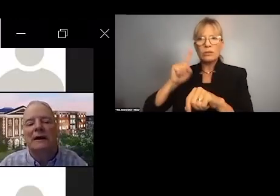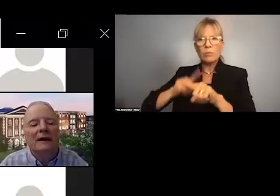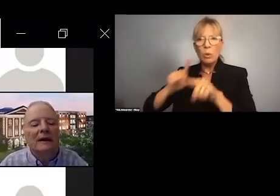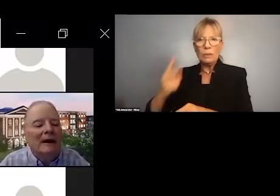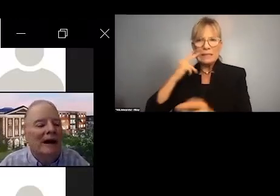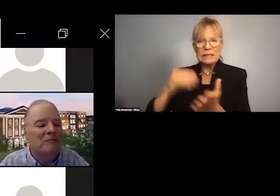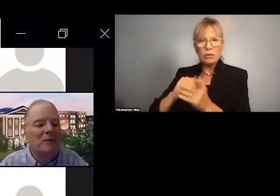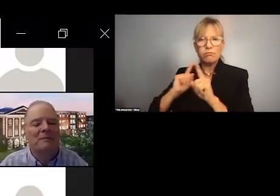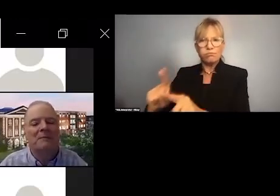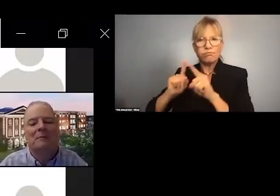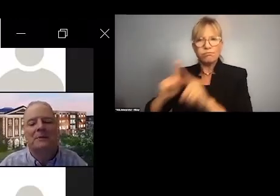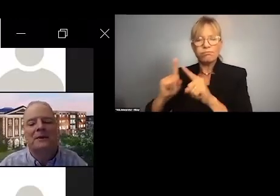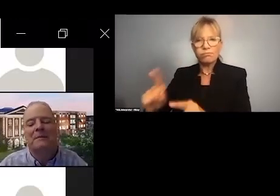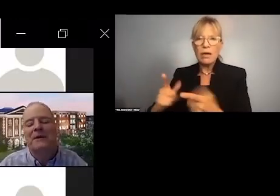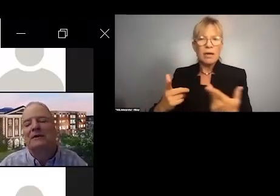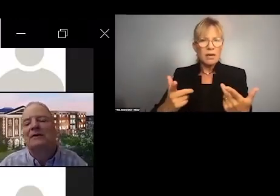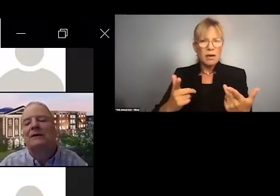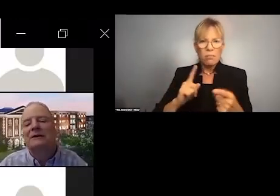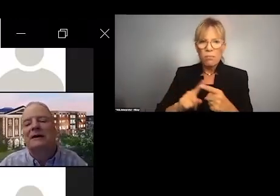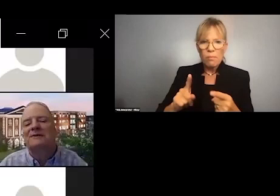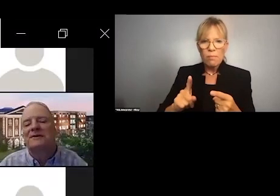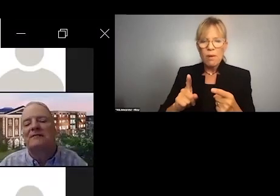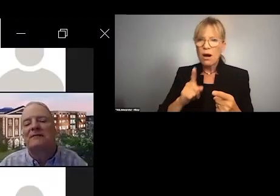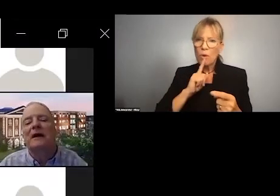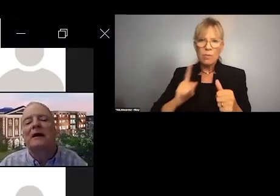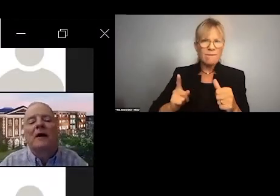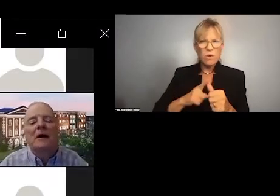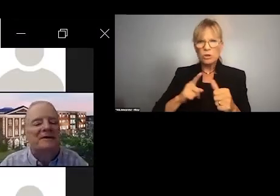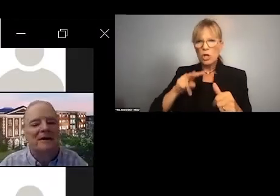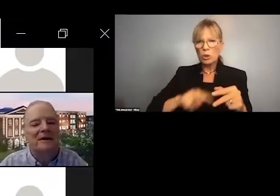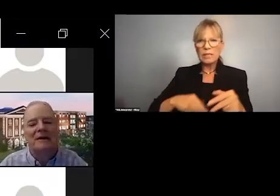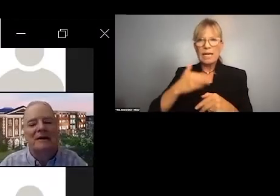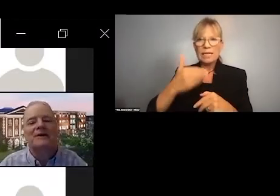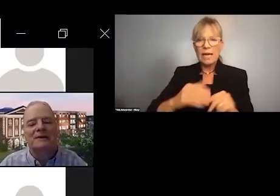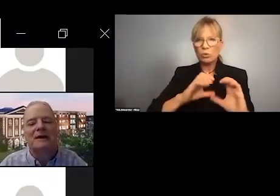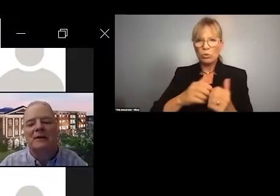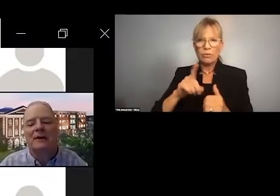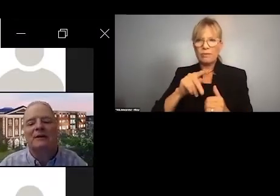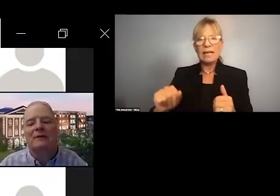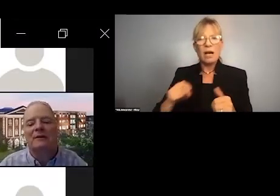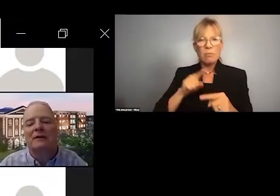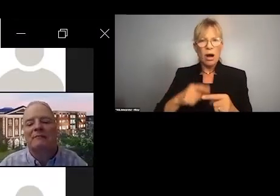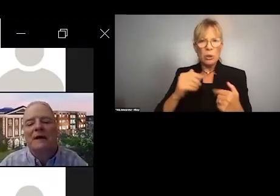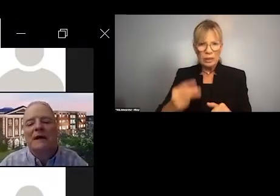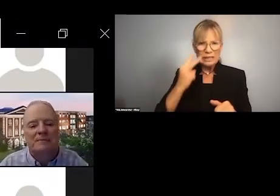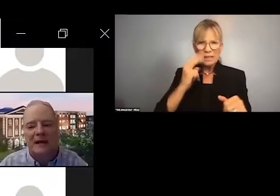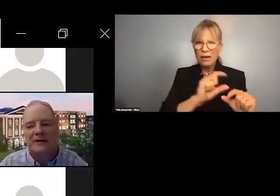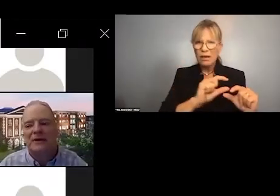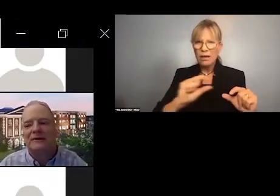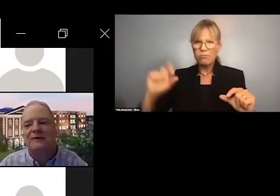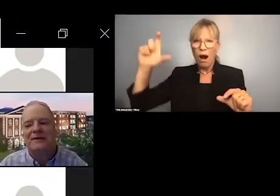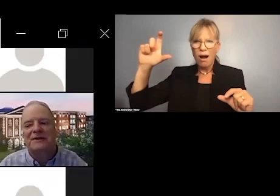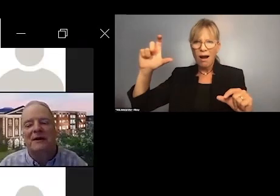up as strongly when we preliminarily looked at the next set of data, but still you can see there is